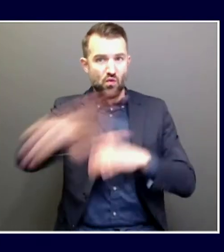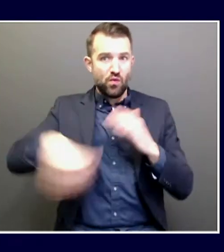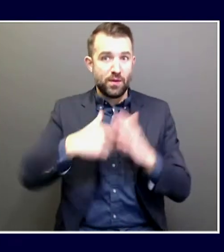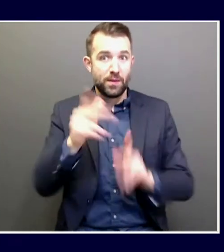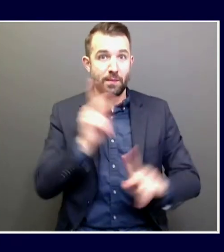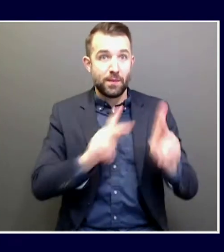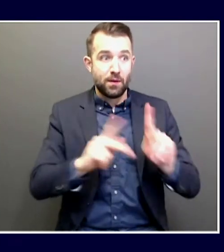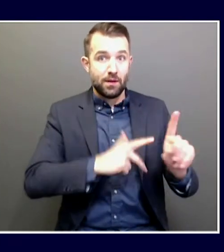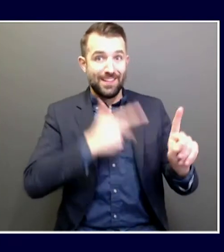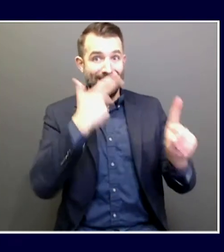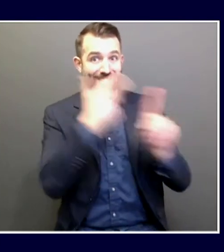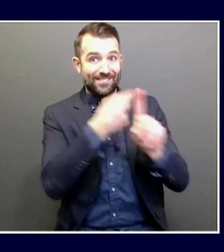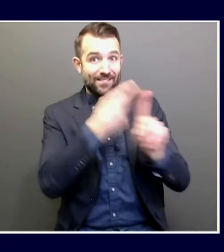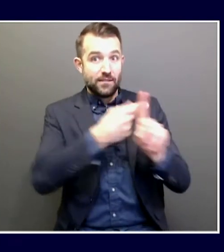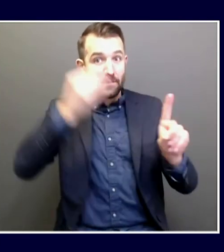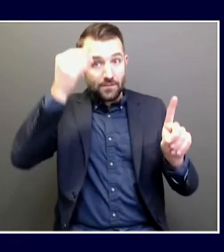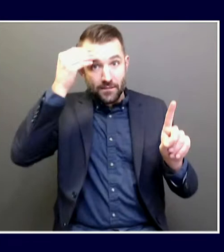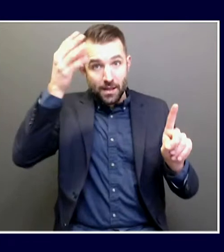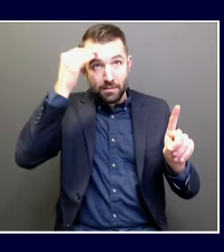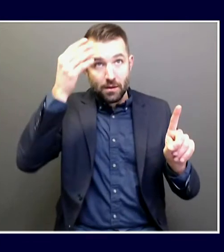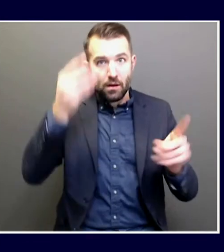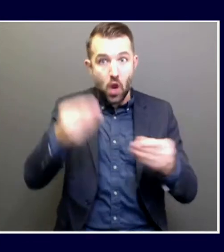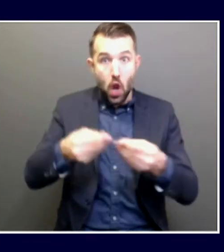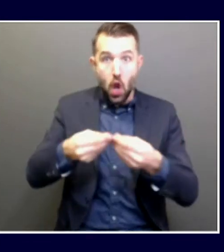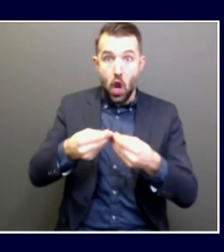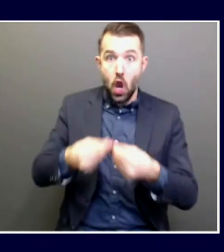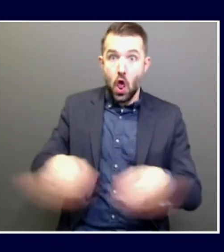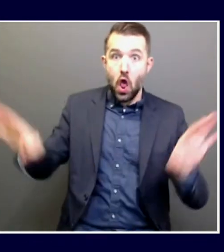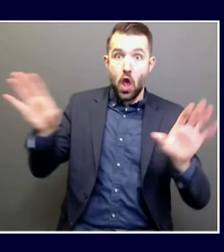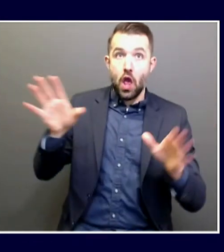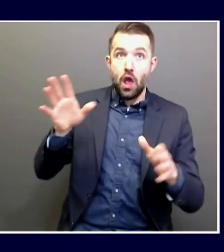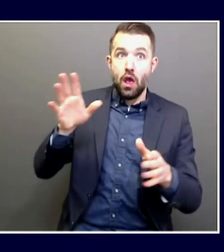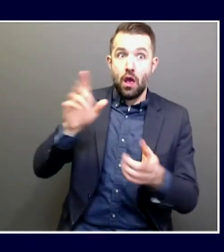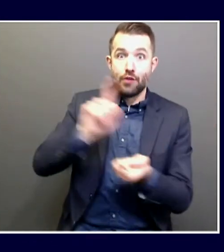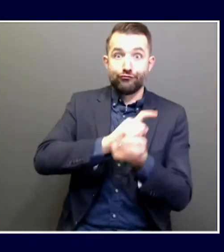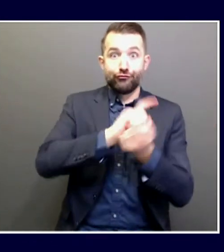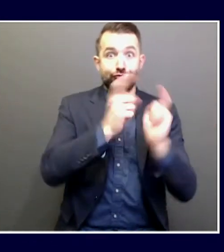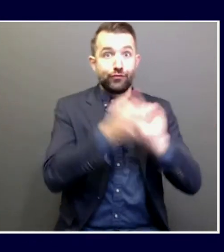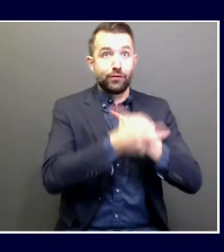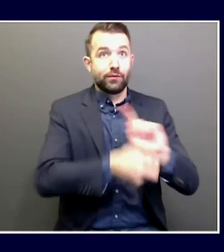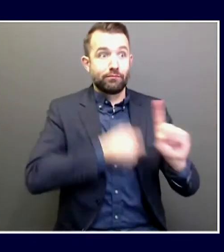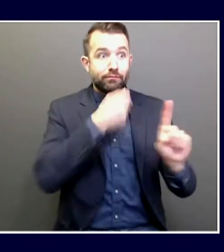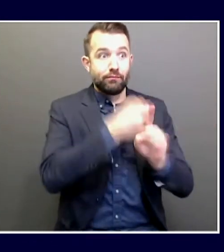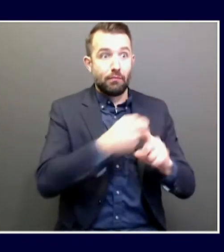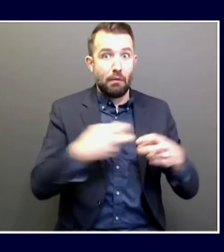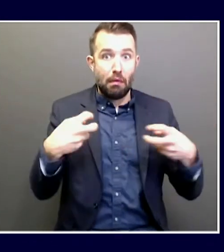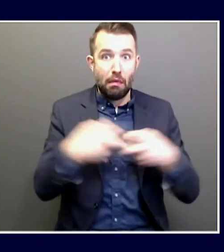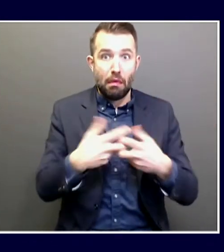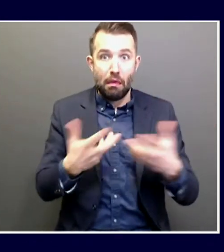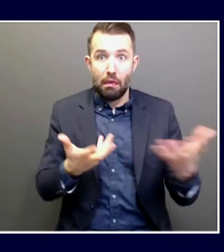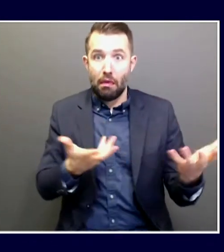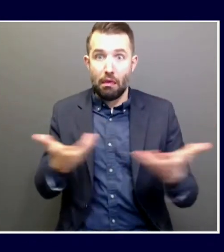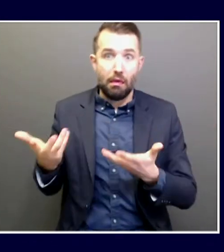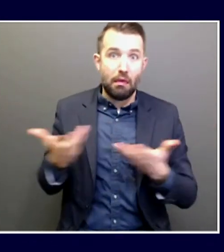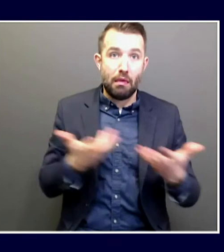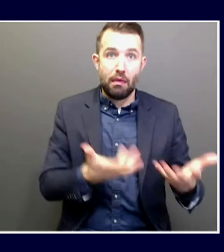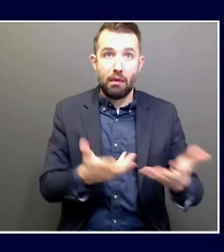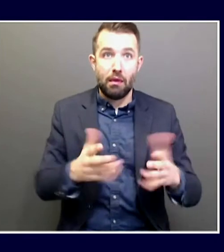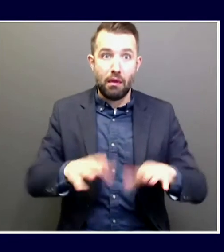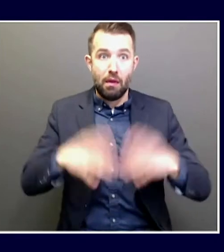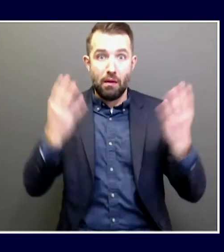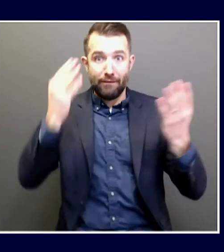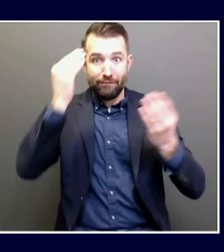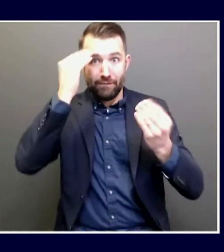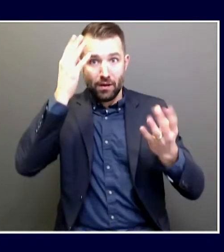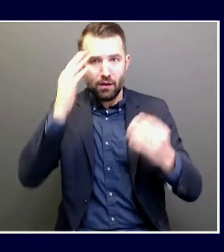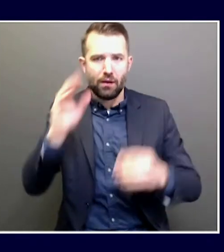amended, or compromised in any way, period. The explanation behind this is tough to follow, but